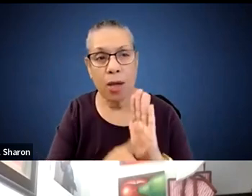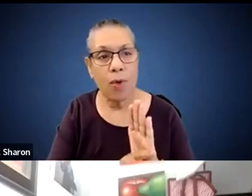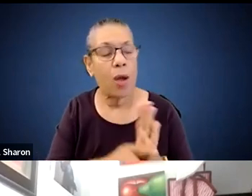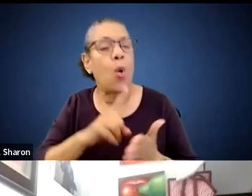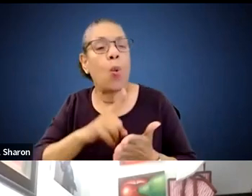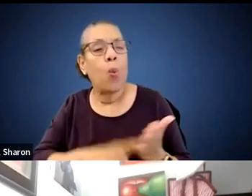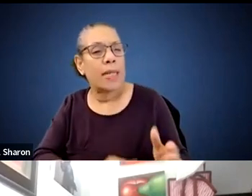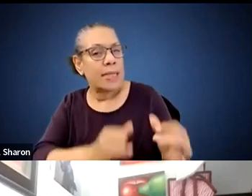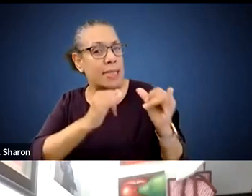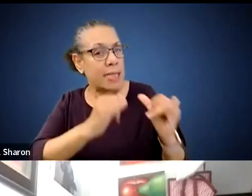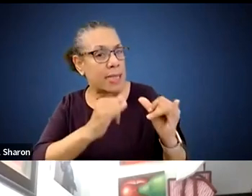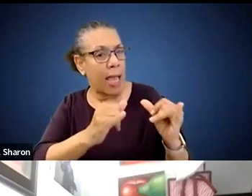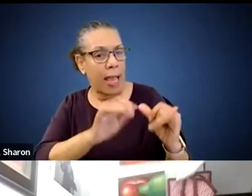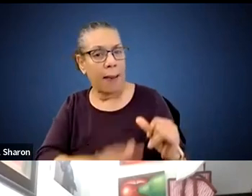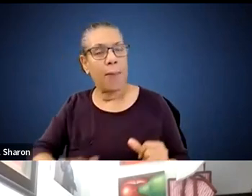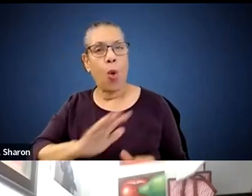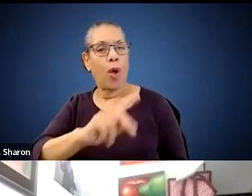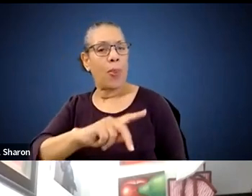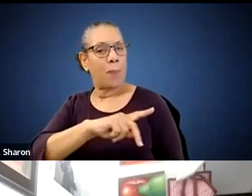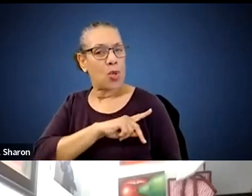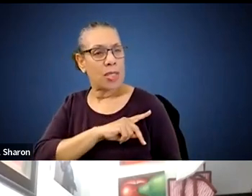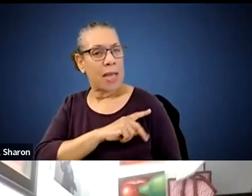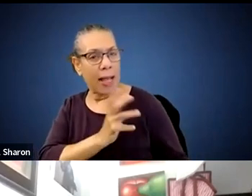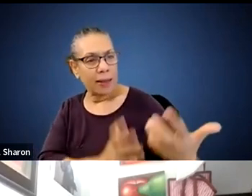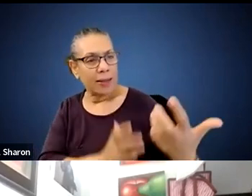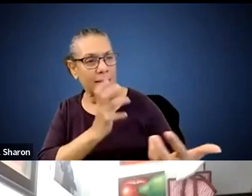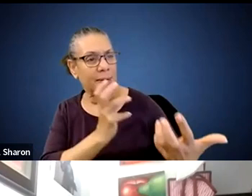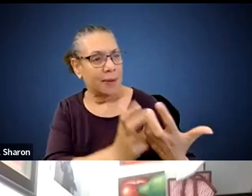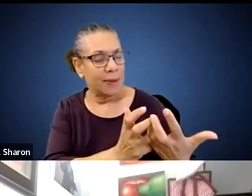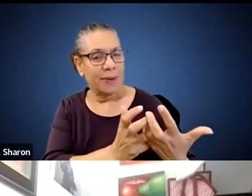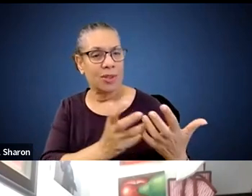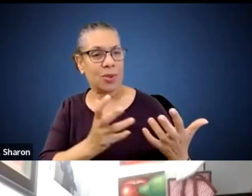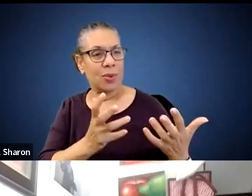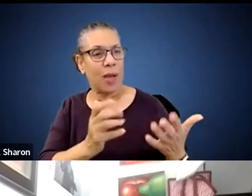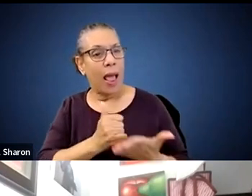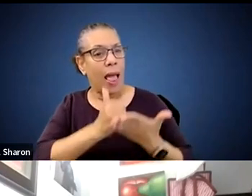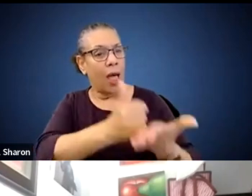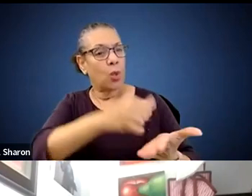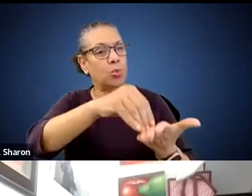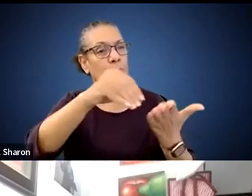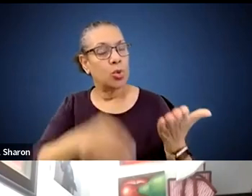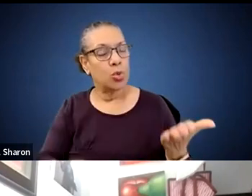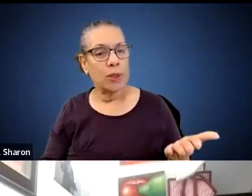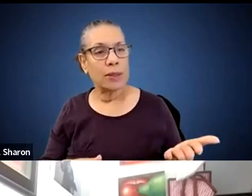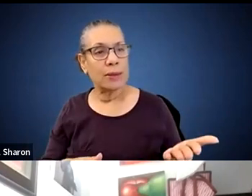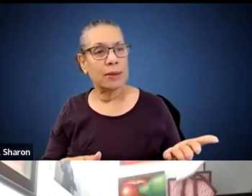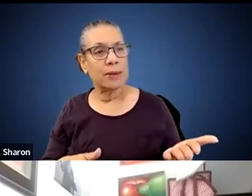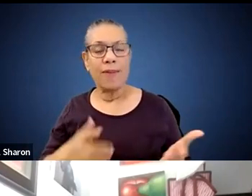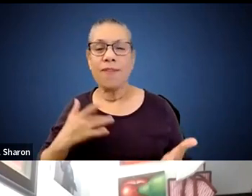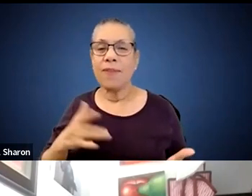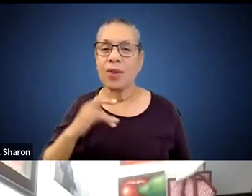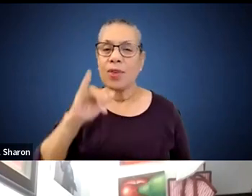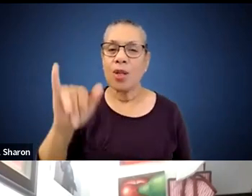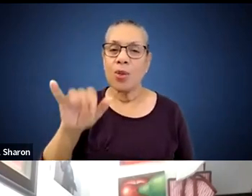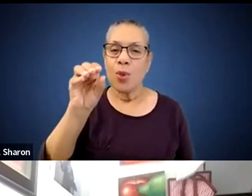just have those personalities to engage students and really help students find that joy